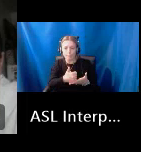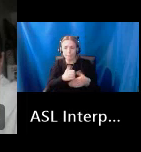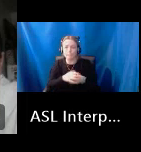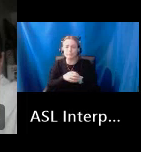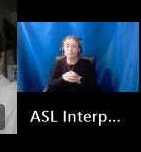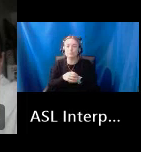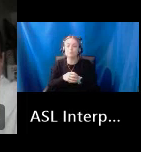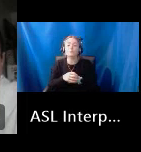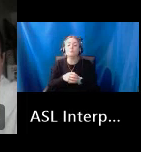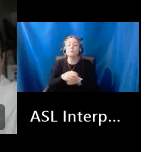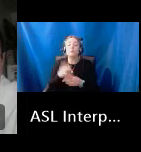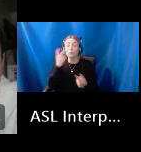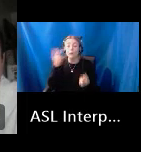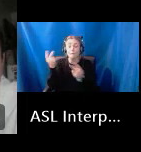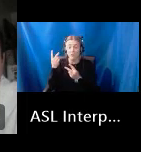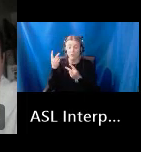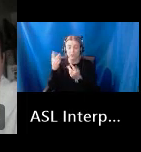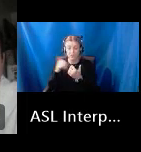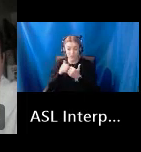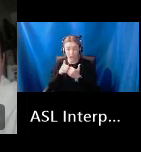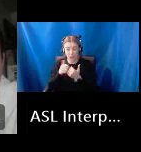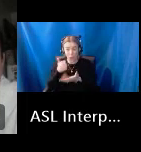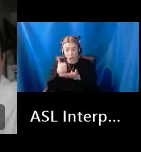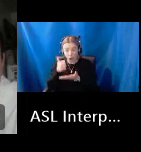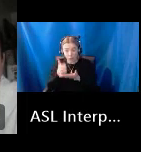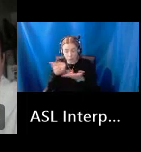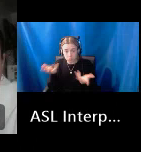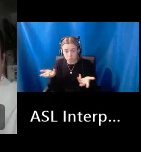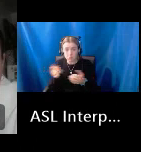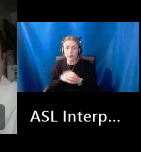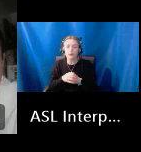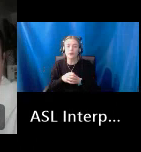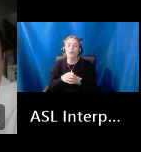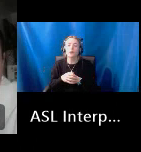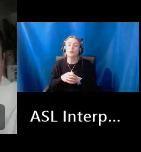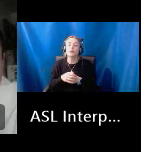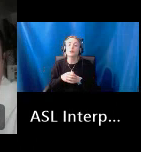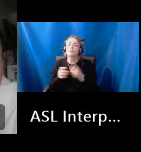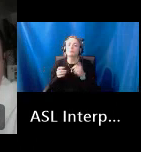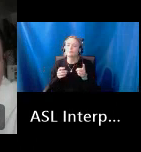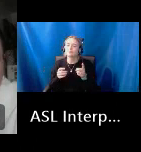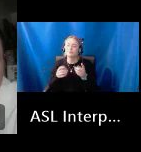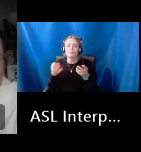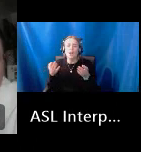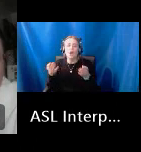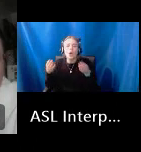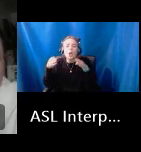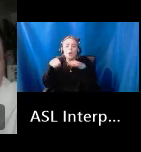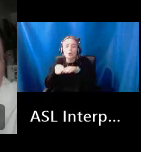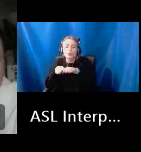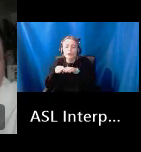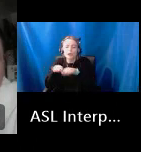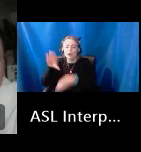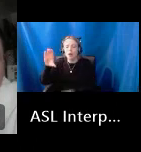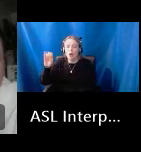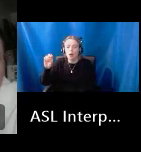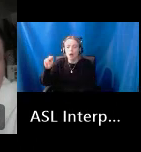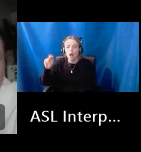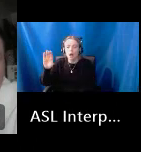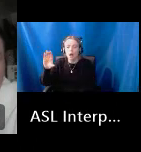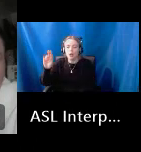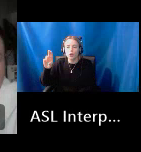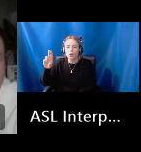Reflections and how this will help. Again, this is what your conclusion is going to look like. What did I